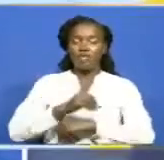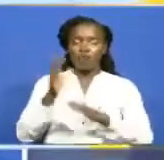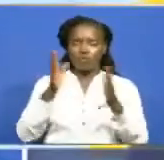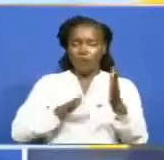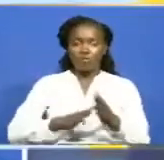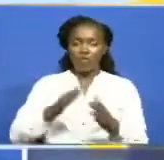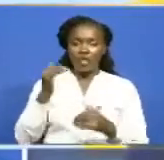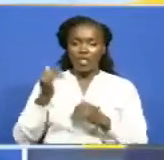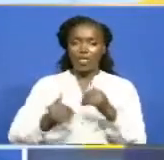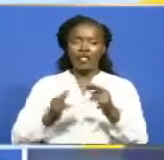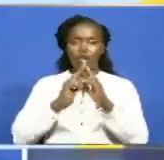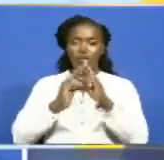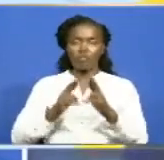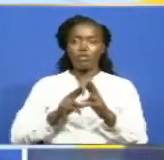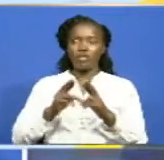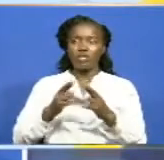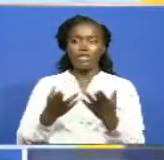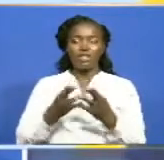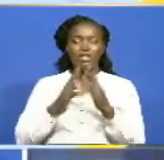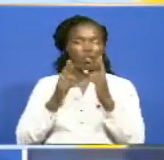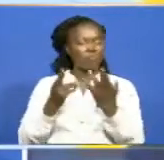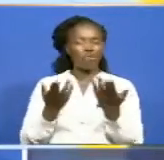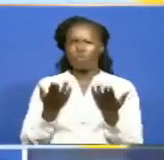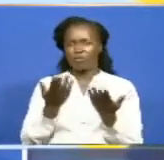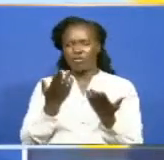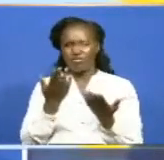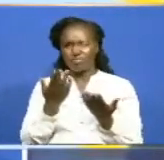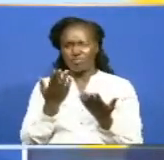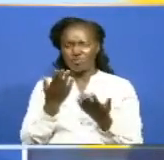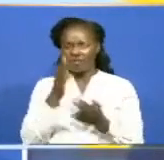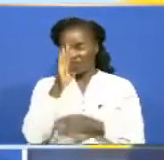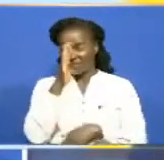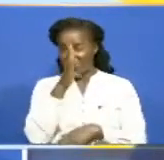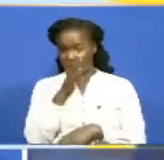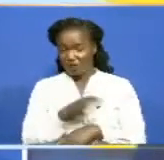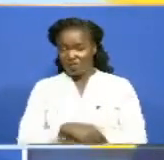after the committee found its response wanting. Kamchemenza for Channel One News.